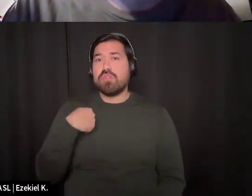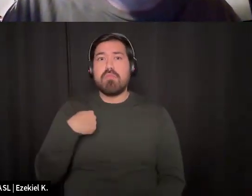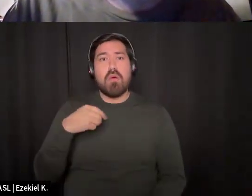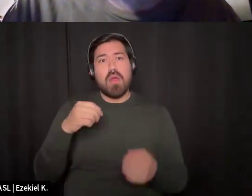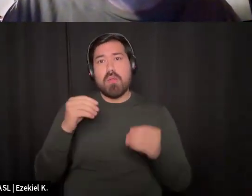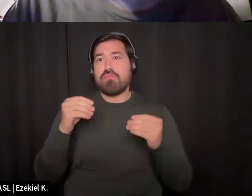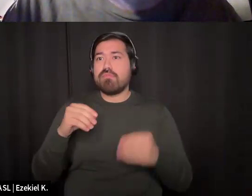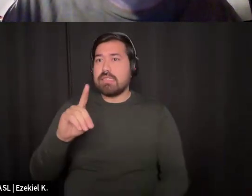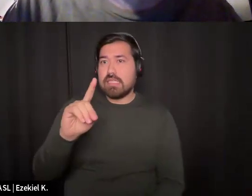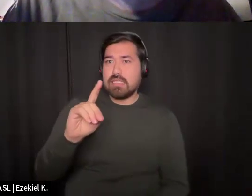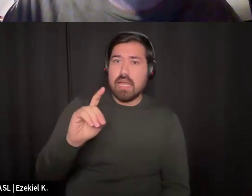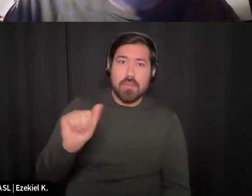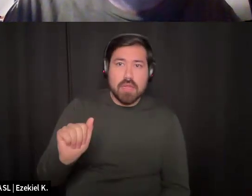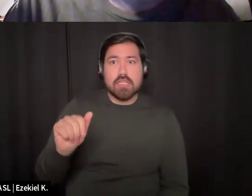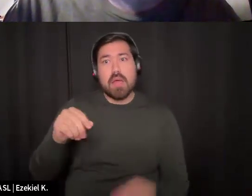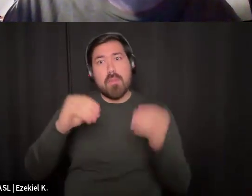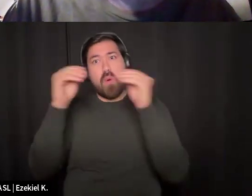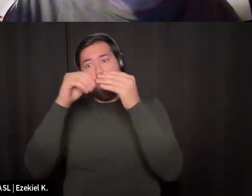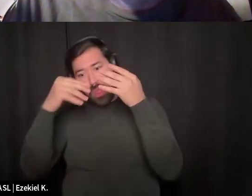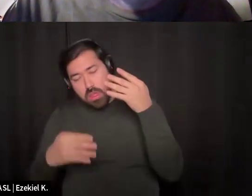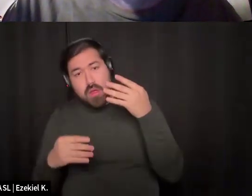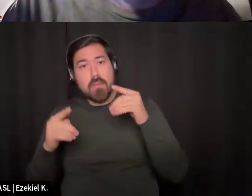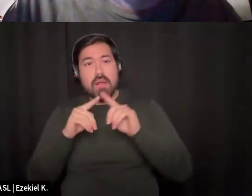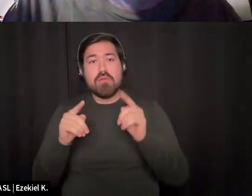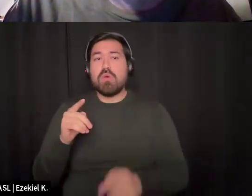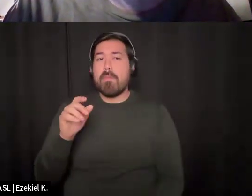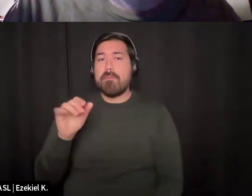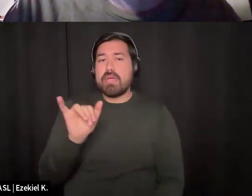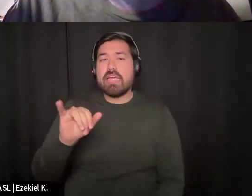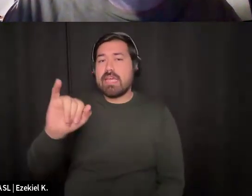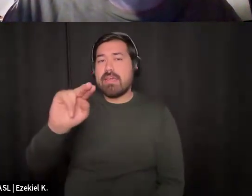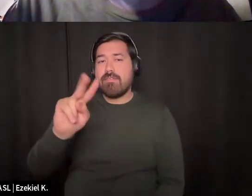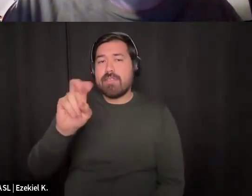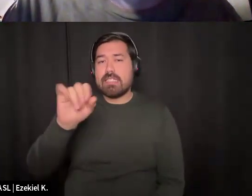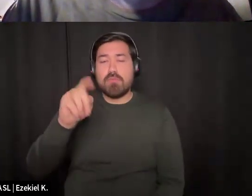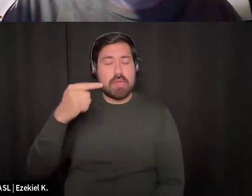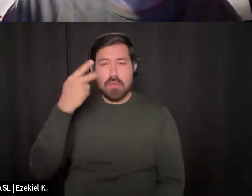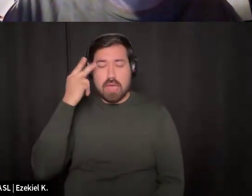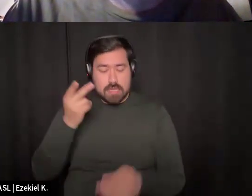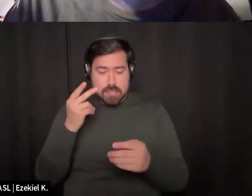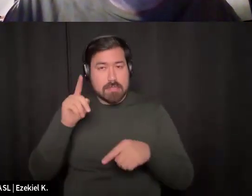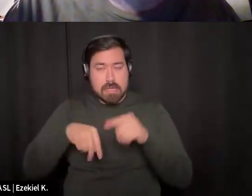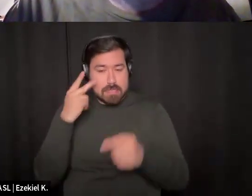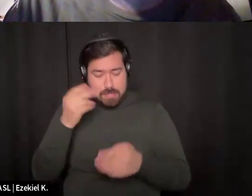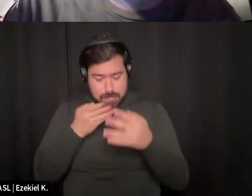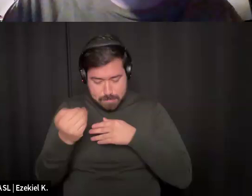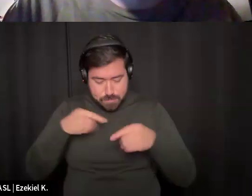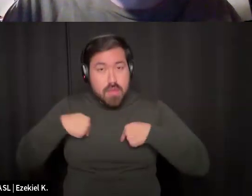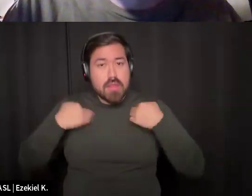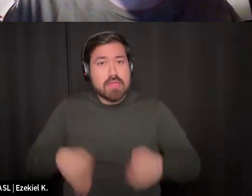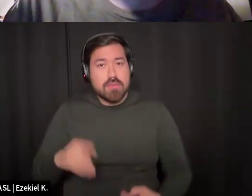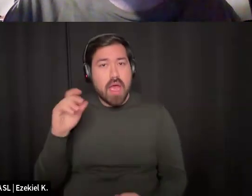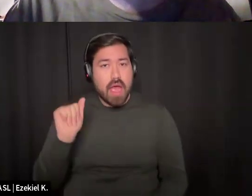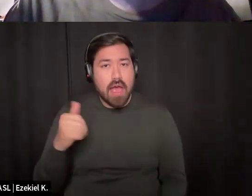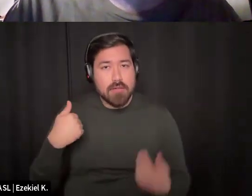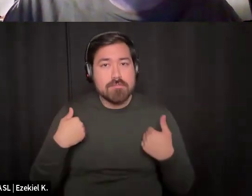physically in terms of mobility and also in terms of invisible disabilities and mental health,